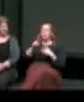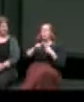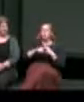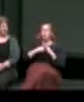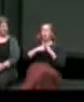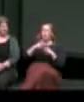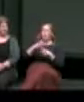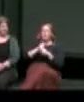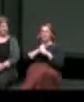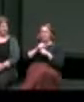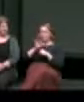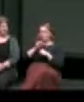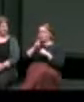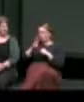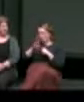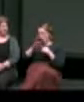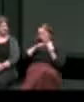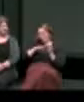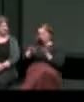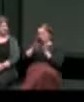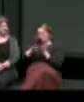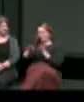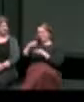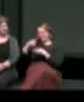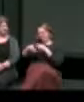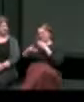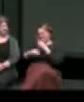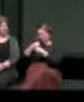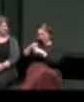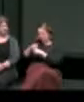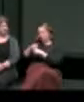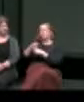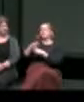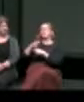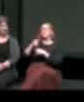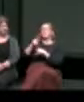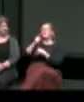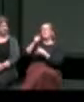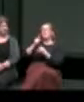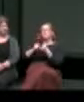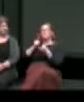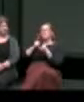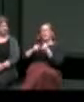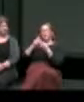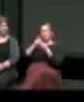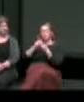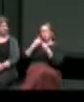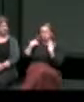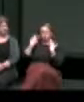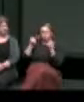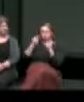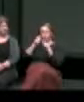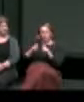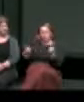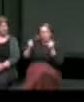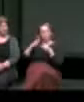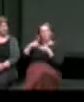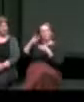flow by the end of this year. And then our final restoration is due to be complete next July.